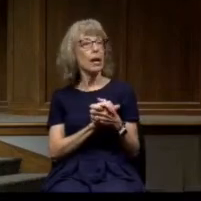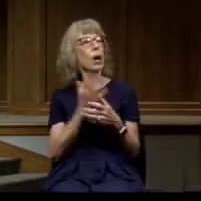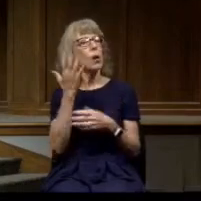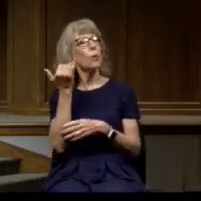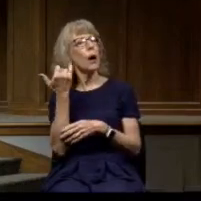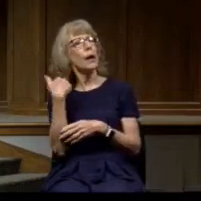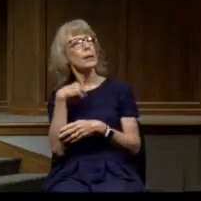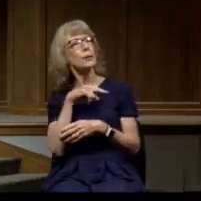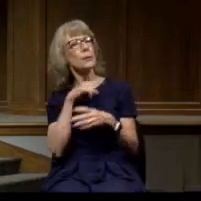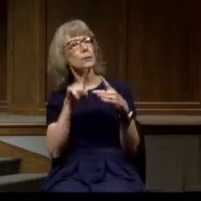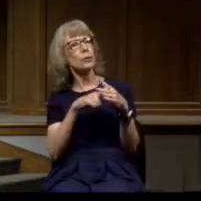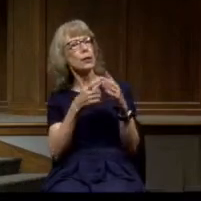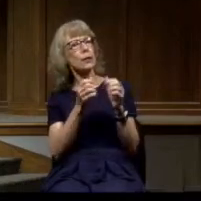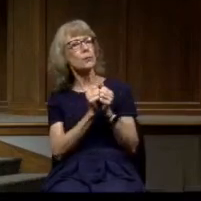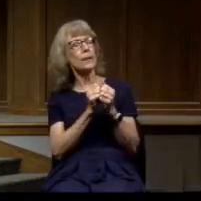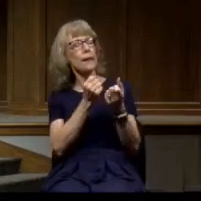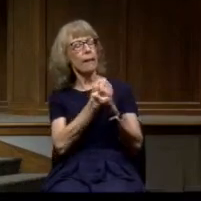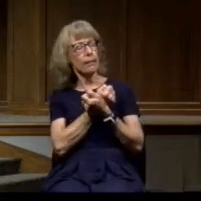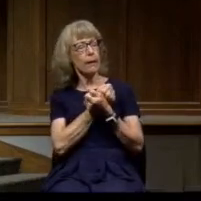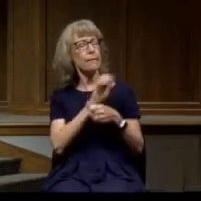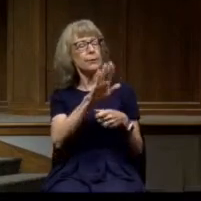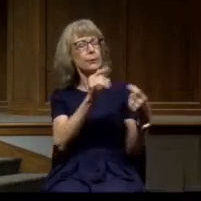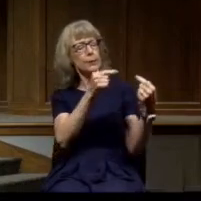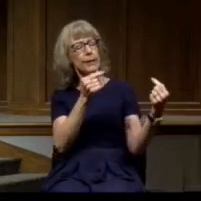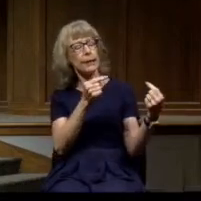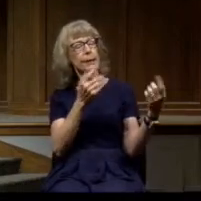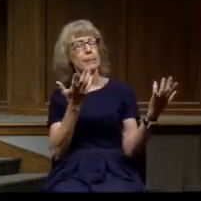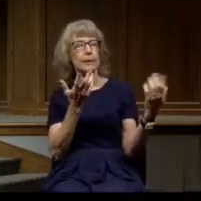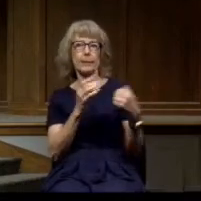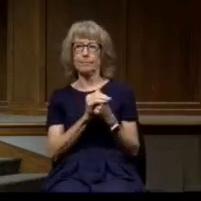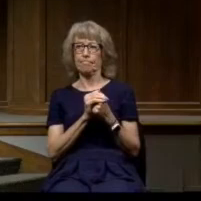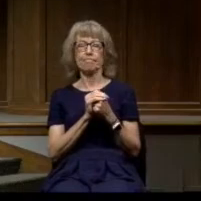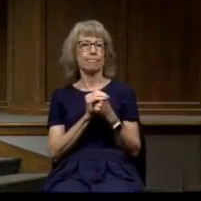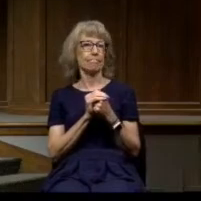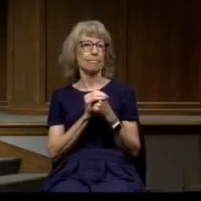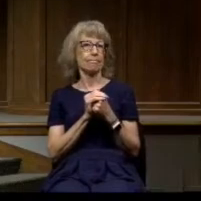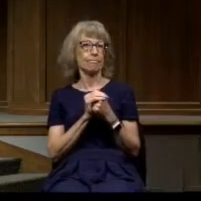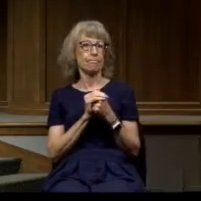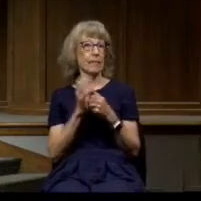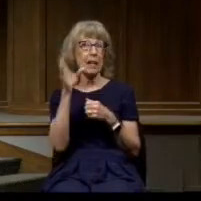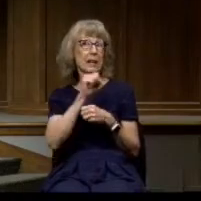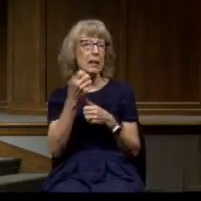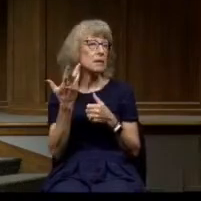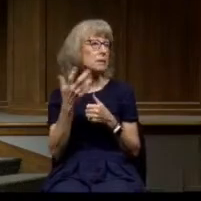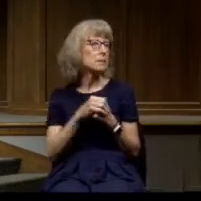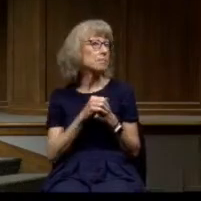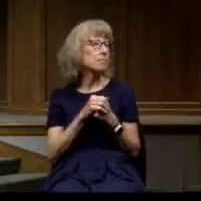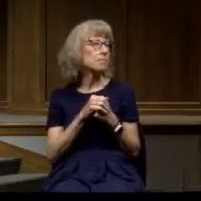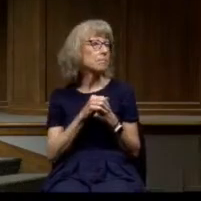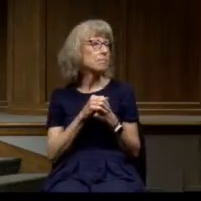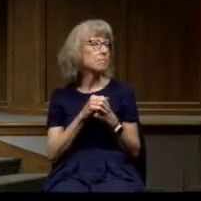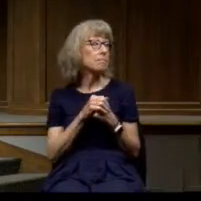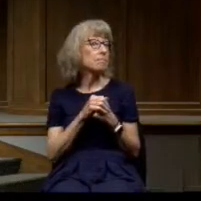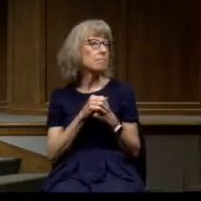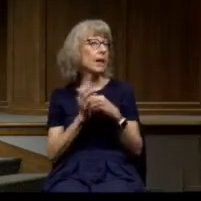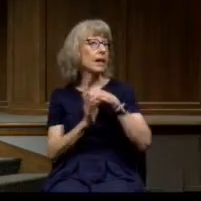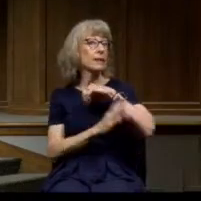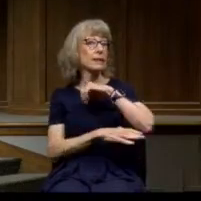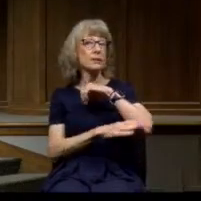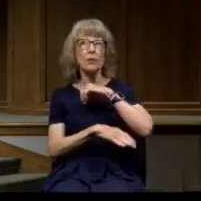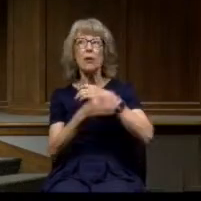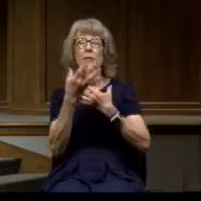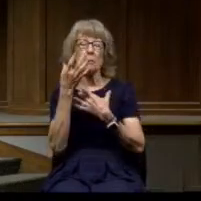why we might be starting with love your enemies? It's going to be an interesting